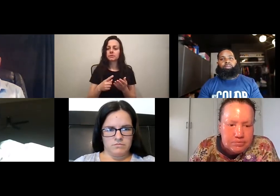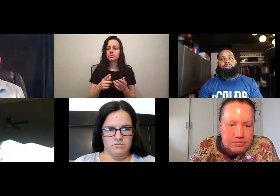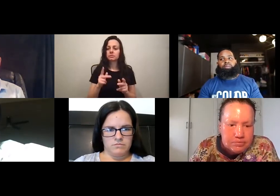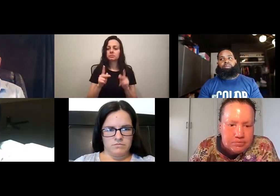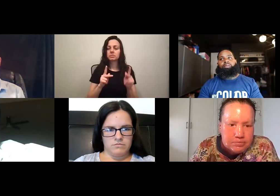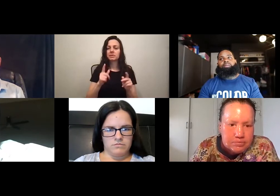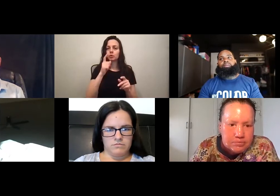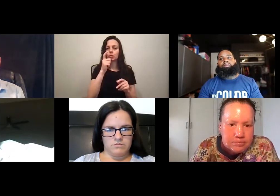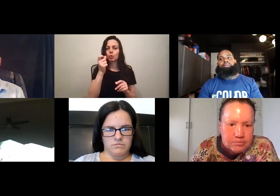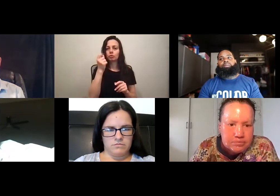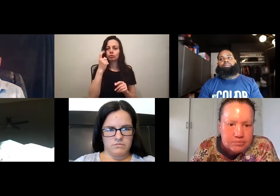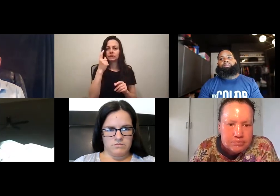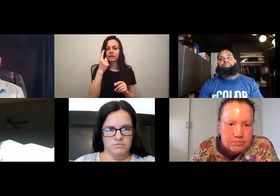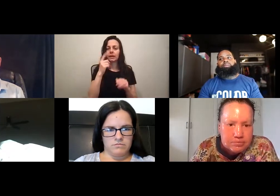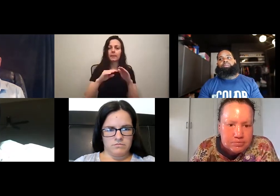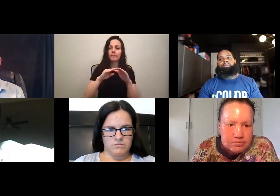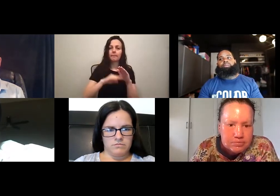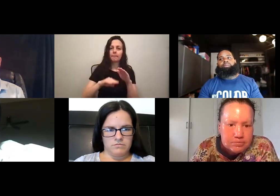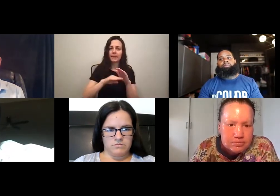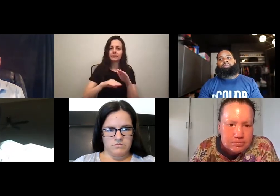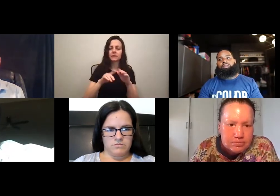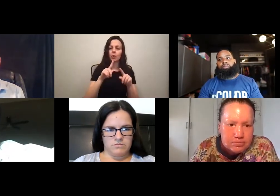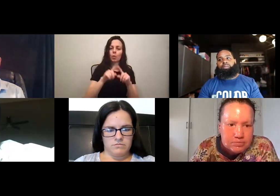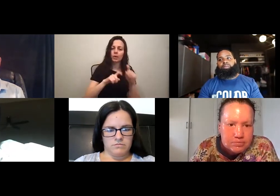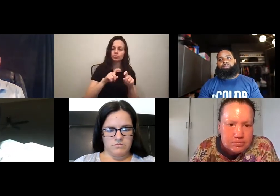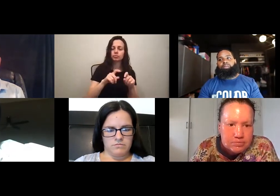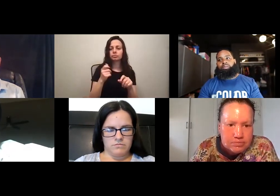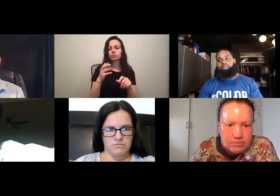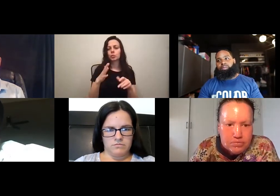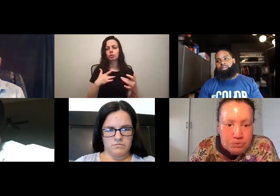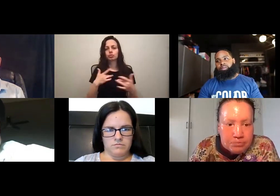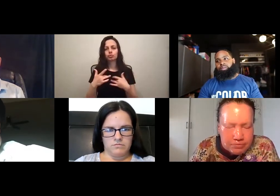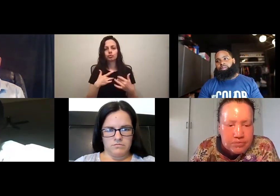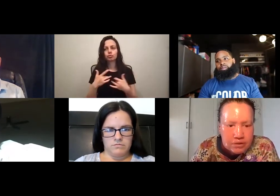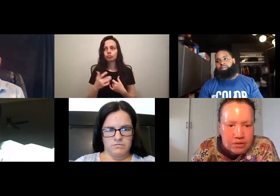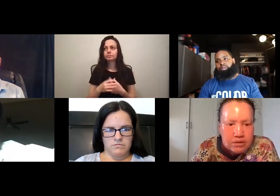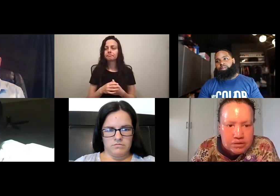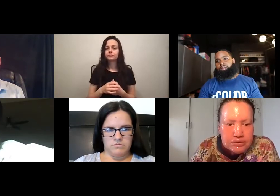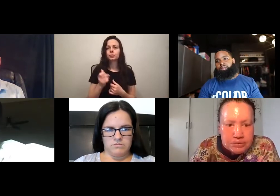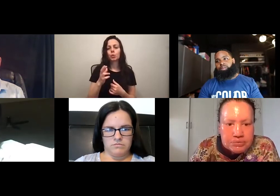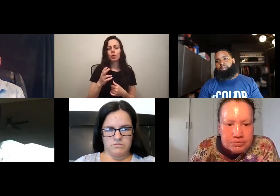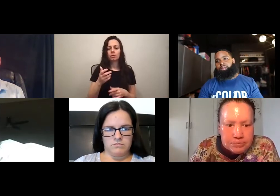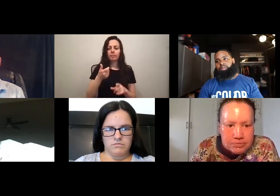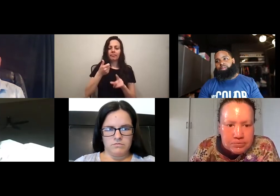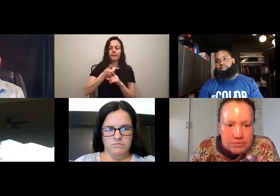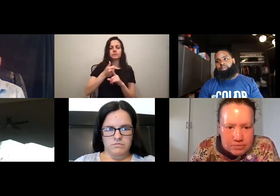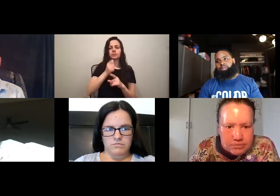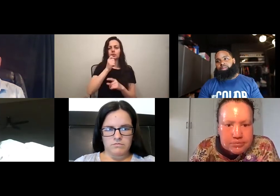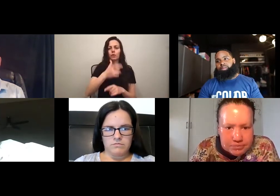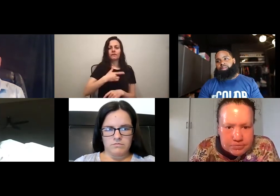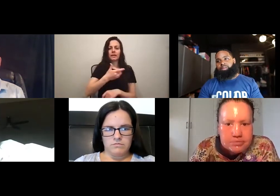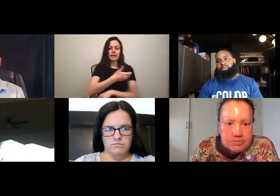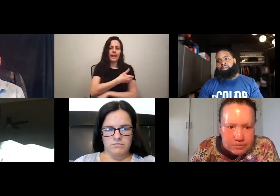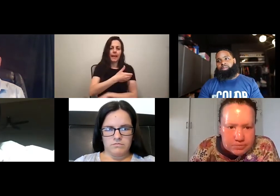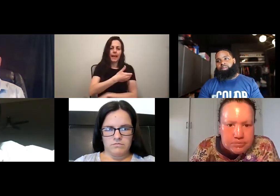of the very basic questions or the basic concerns, or not feeling empowered to ask their questions.